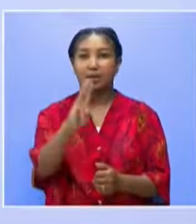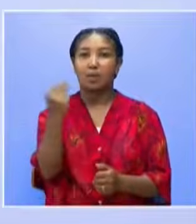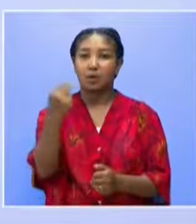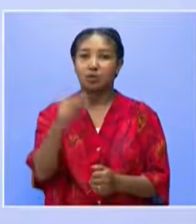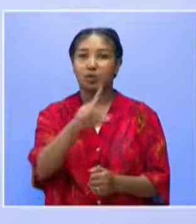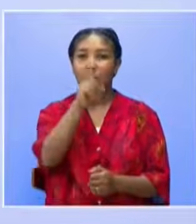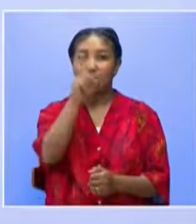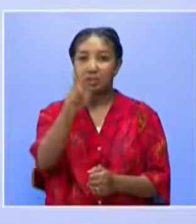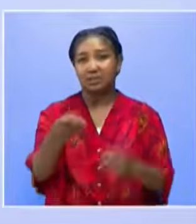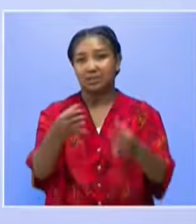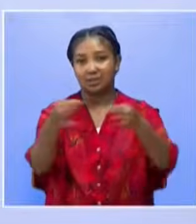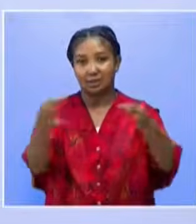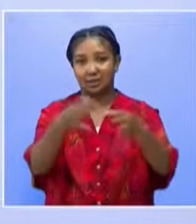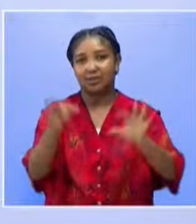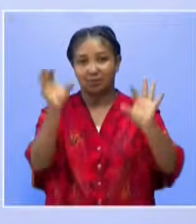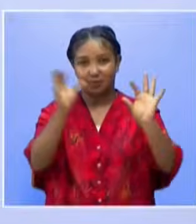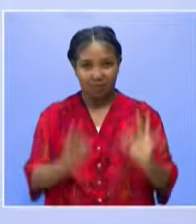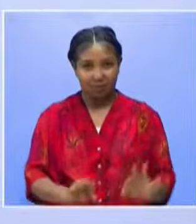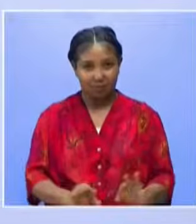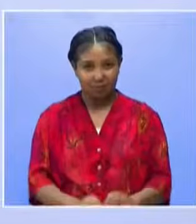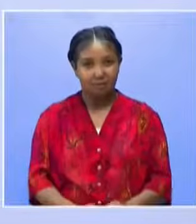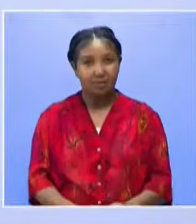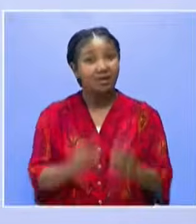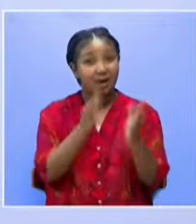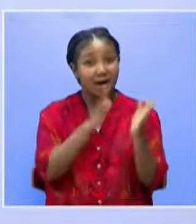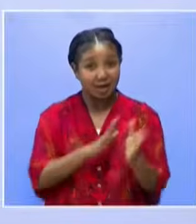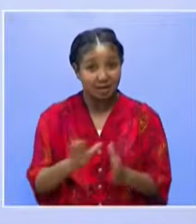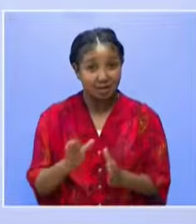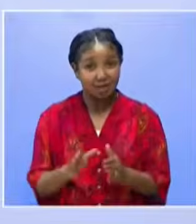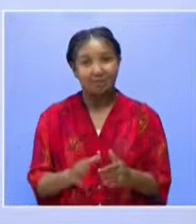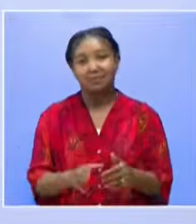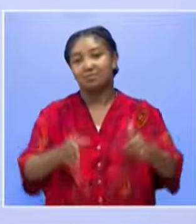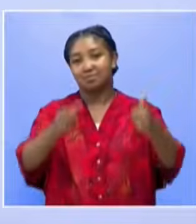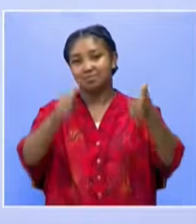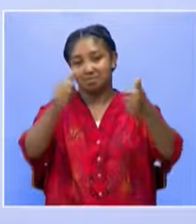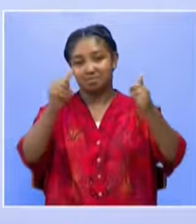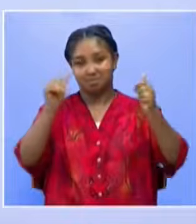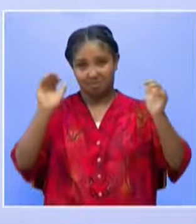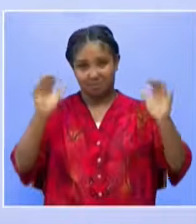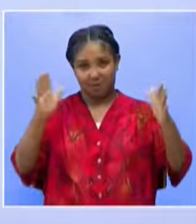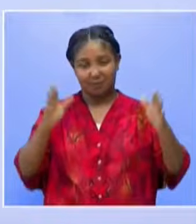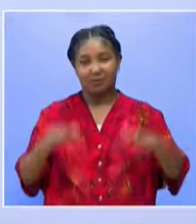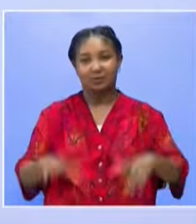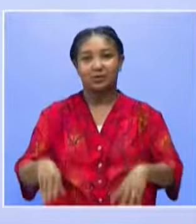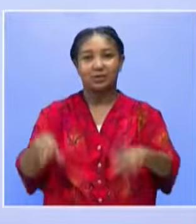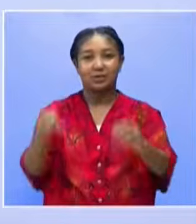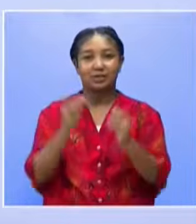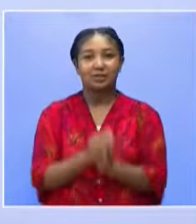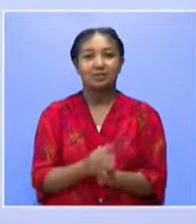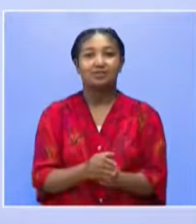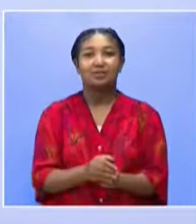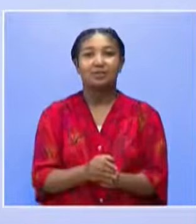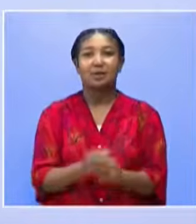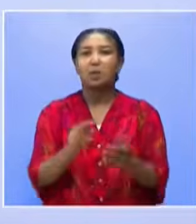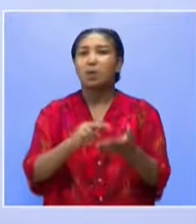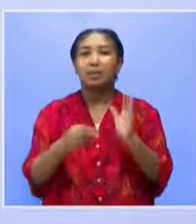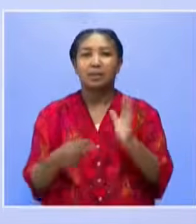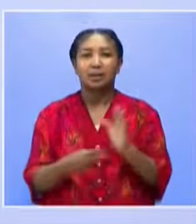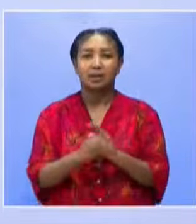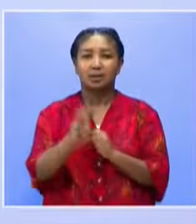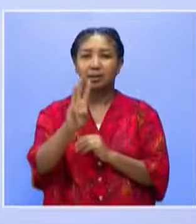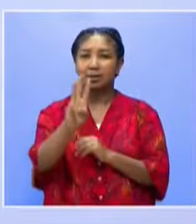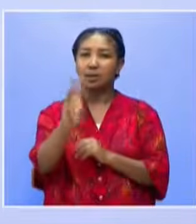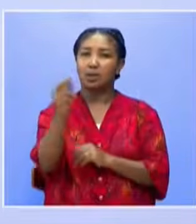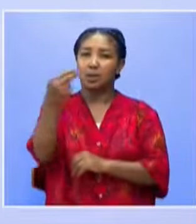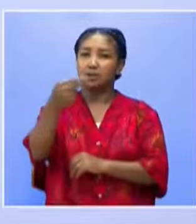questions in sentence form. Are you ready? Bravo. Okay, students, what do we mean when we